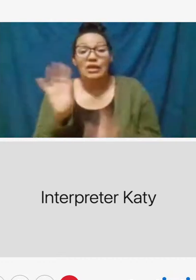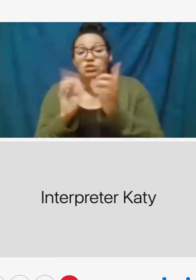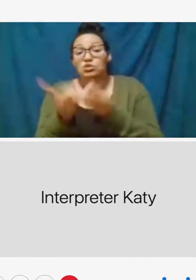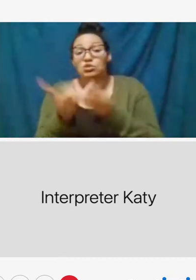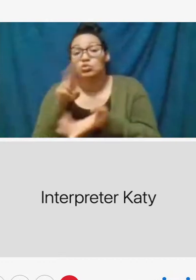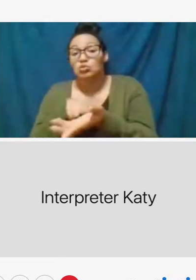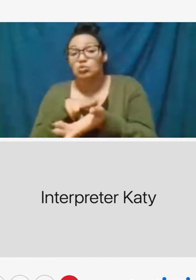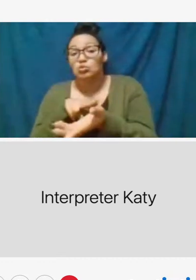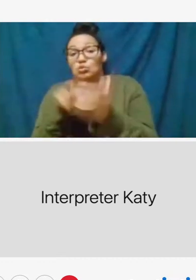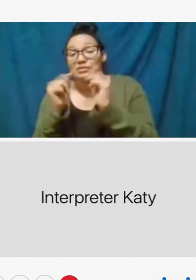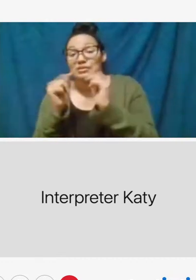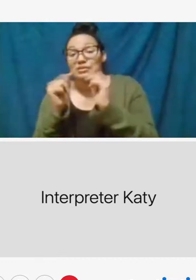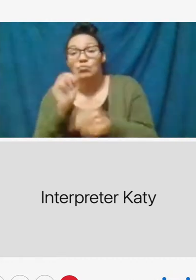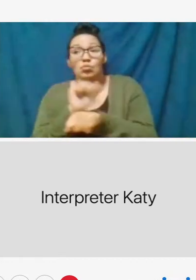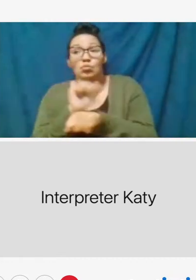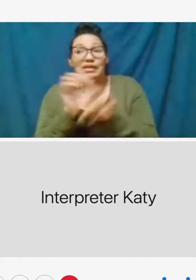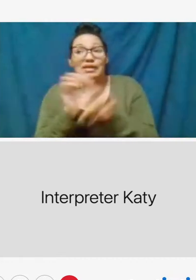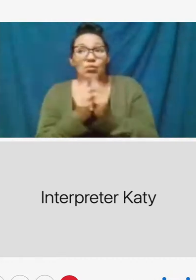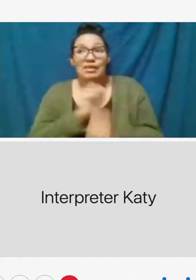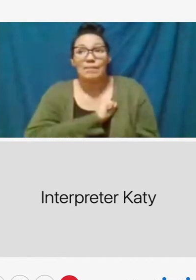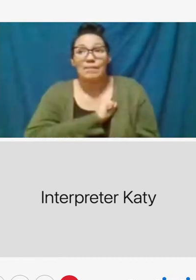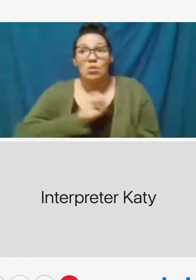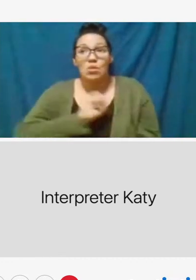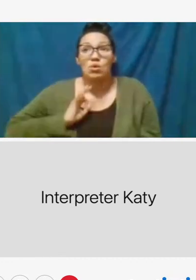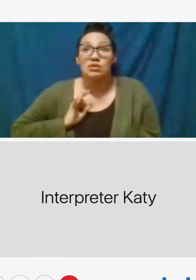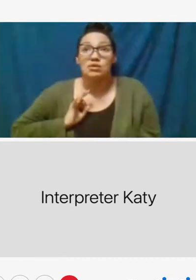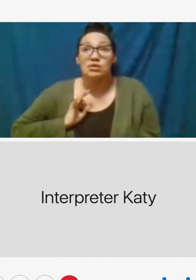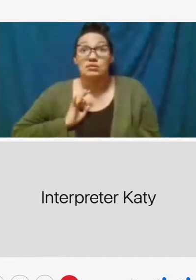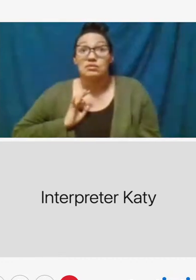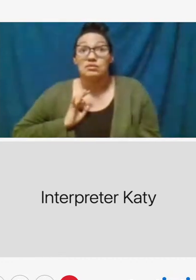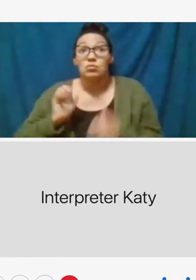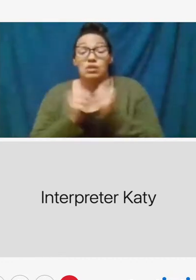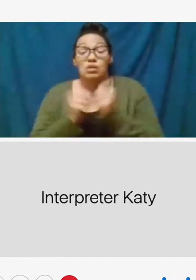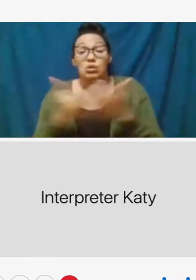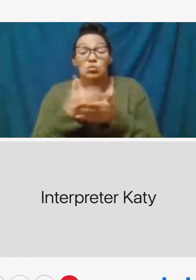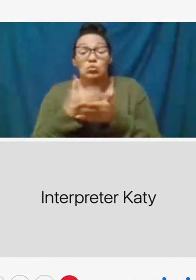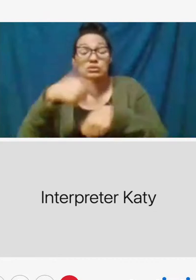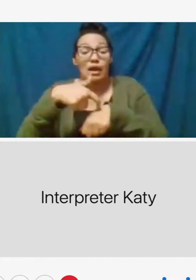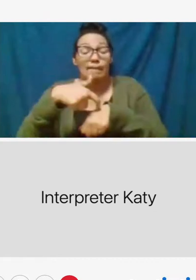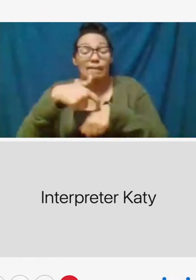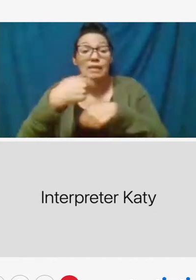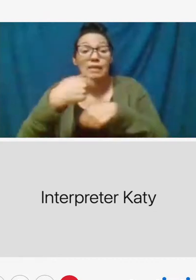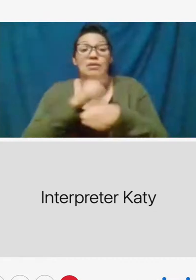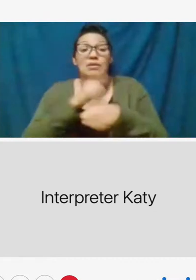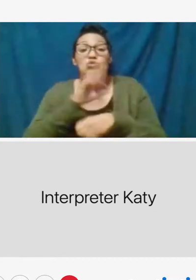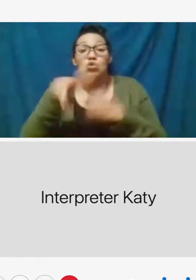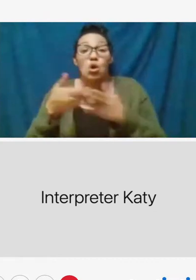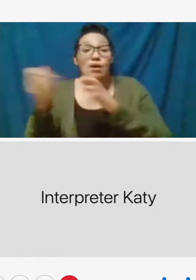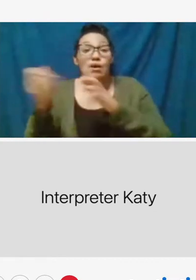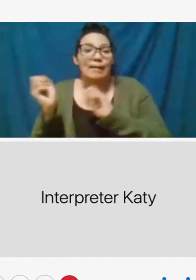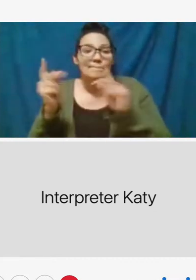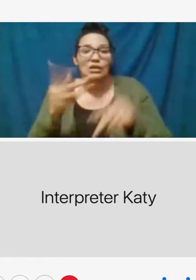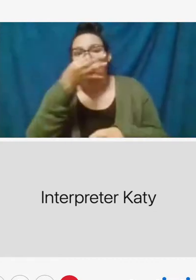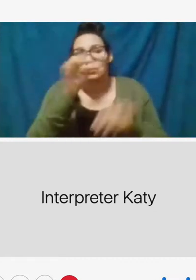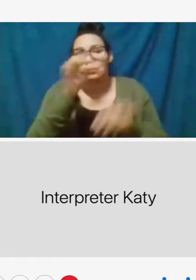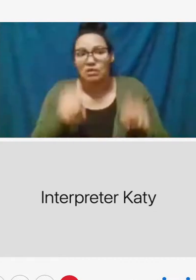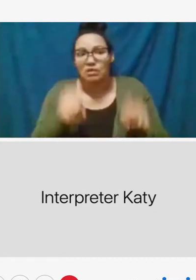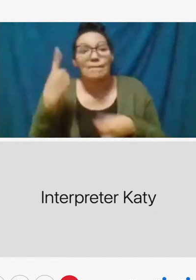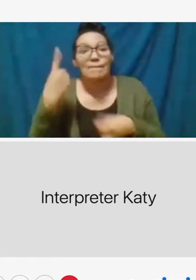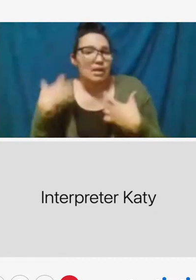employees to implement this new time frame and make sure that everybody returns to work as soon as possible but healthy next